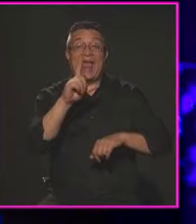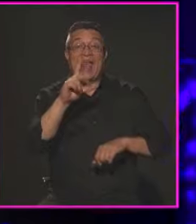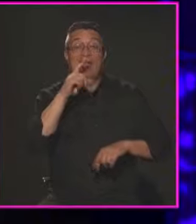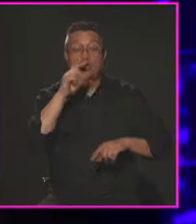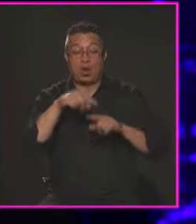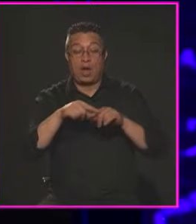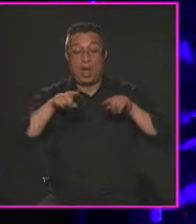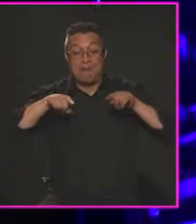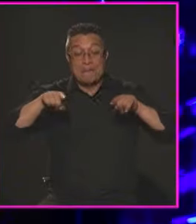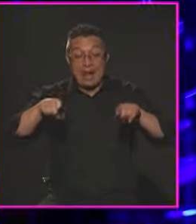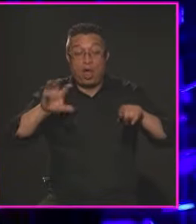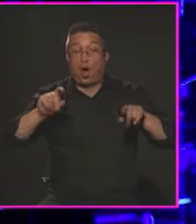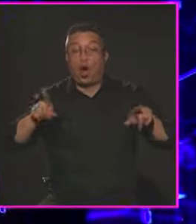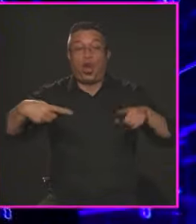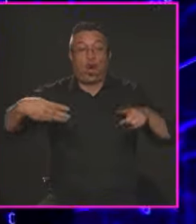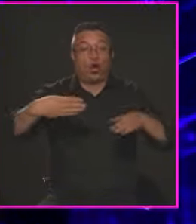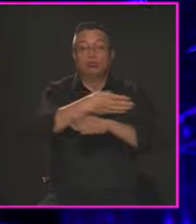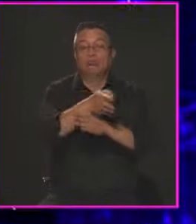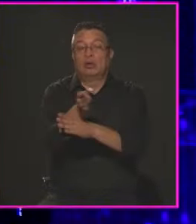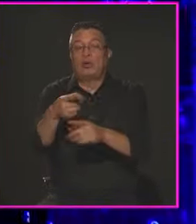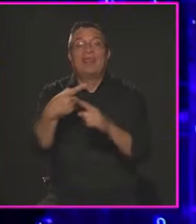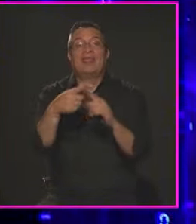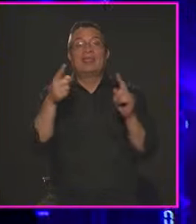gives different energies to these two